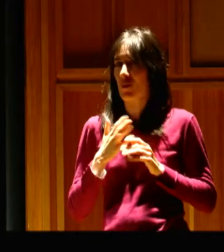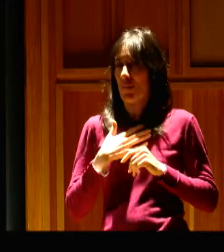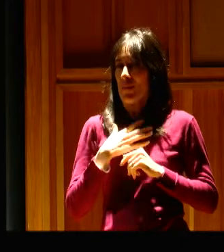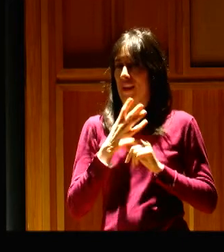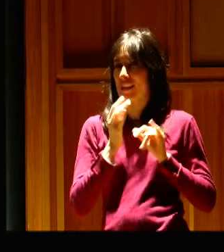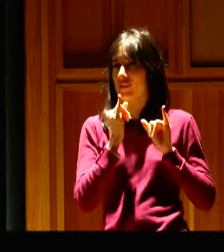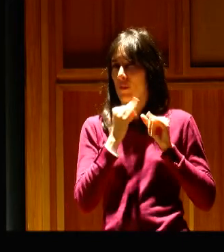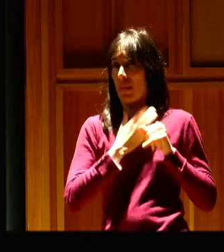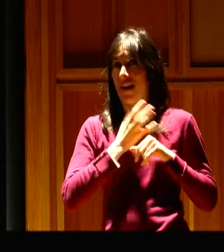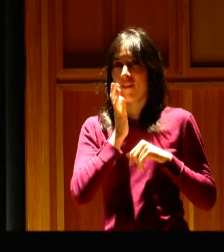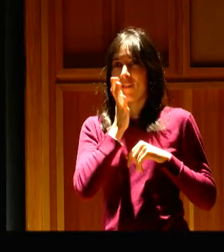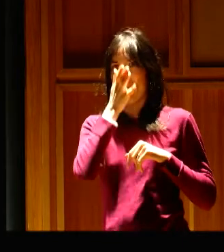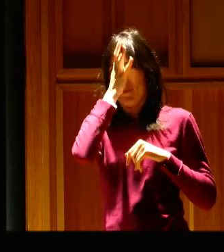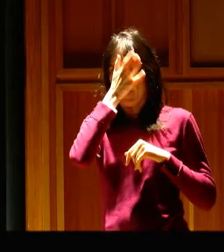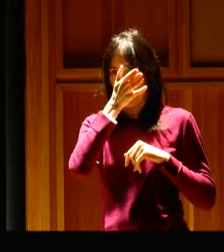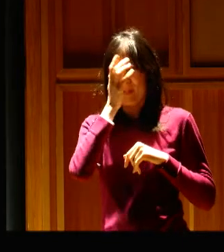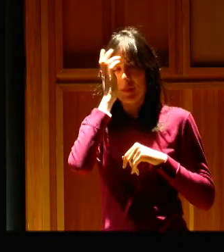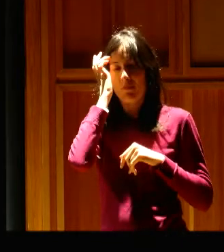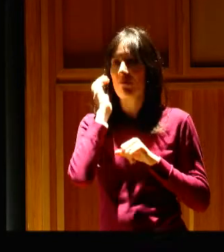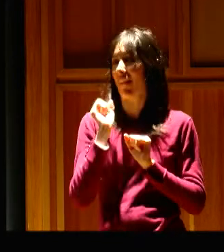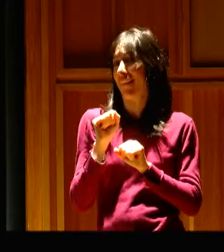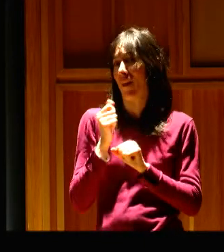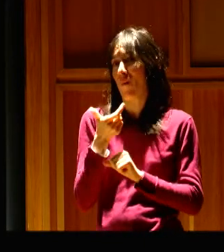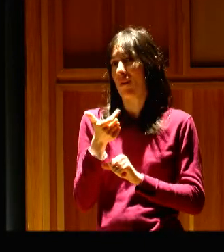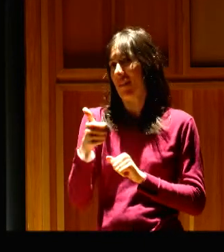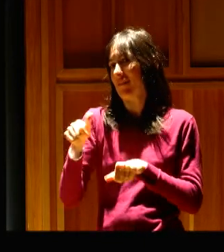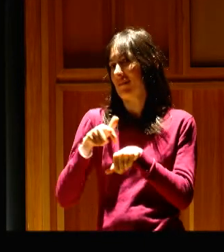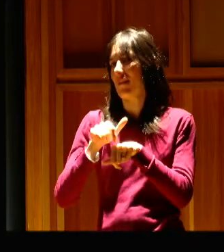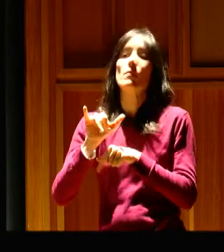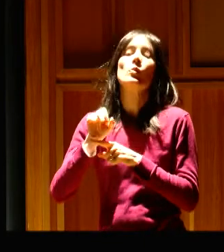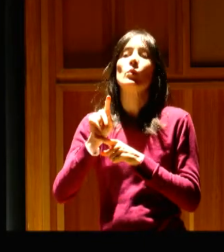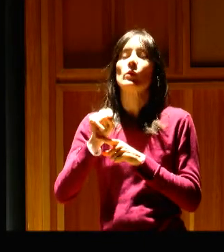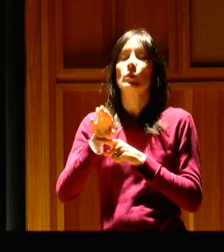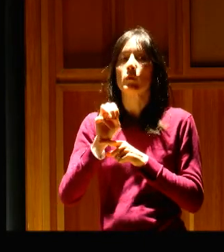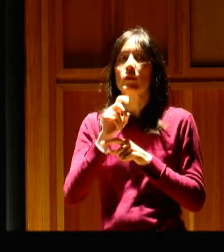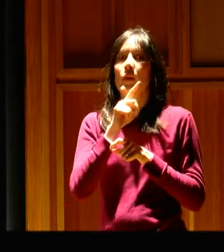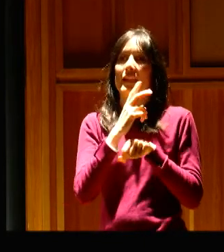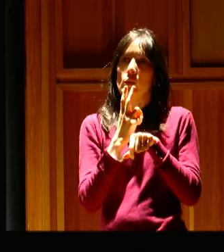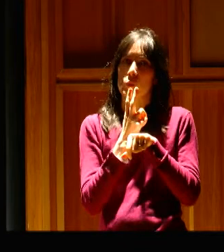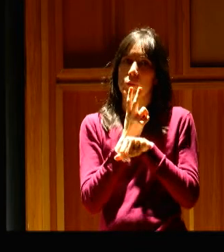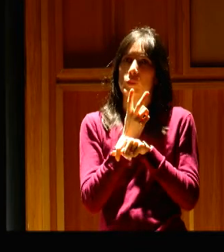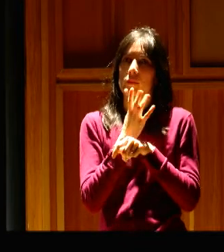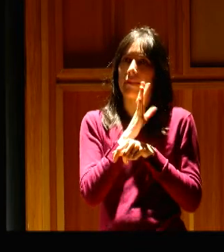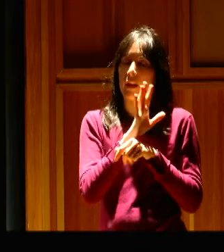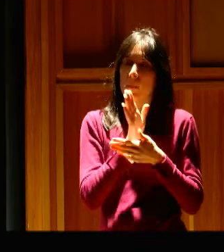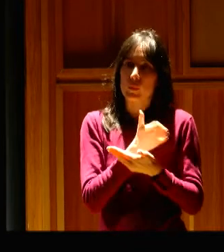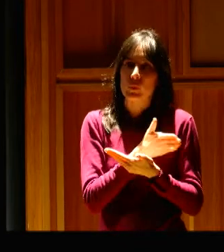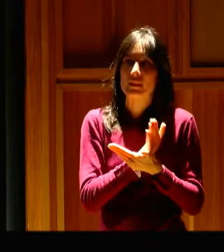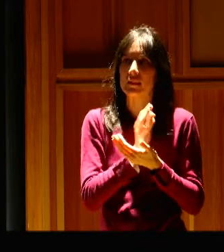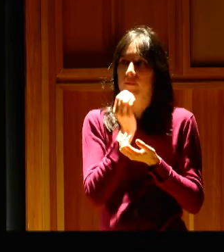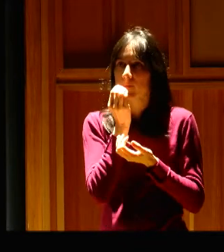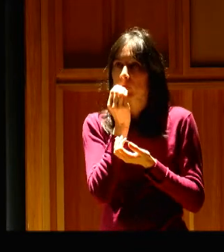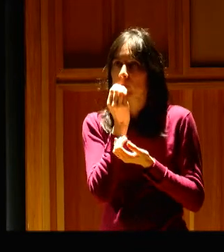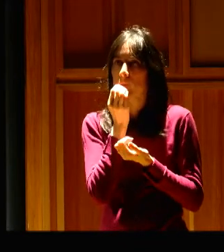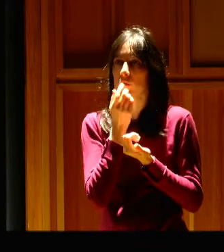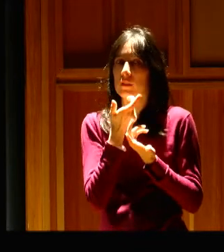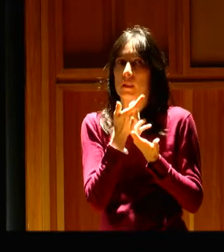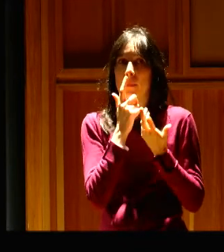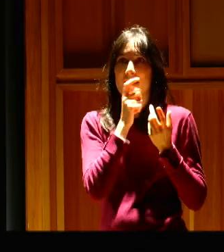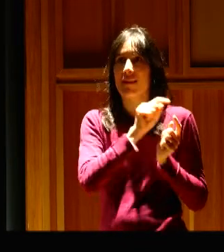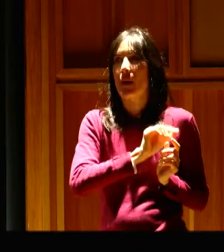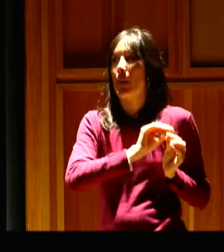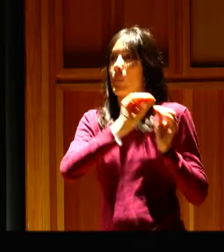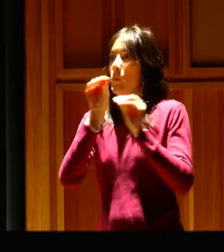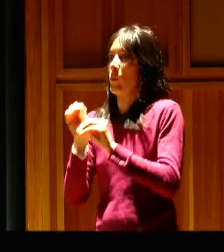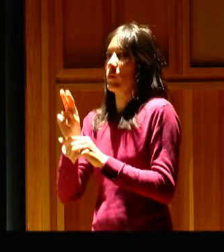They used their faith, their food ways, and their music to build bridges between different cultures as immigrants to New